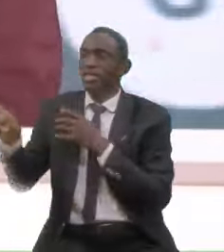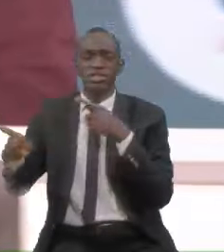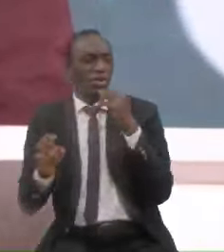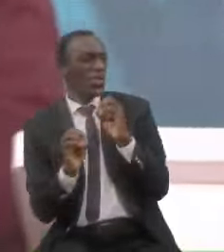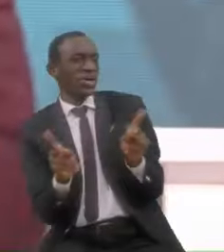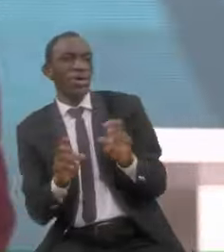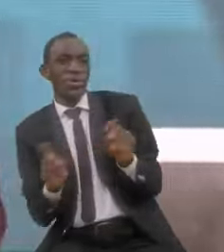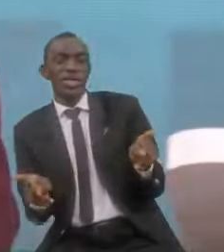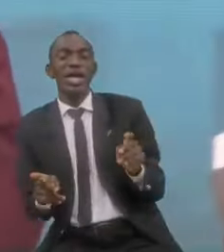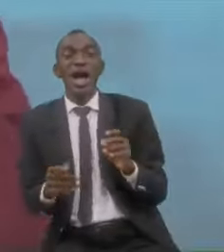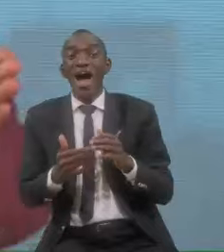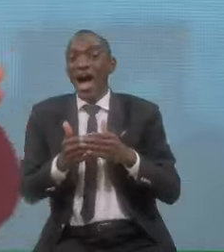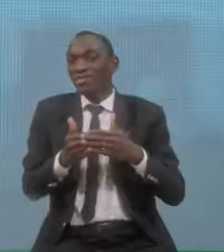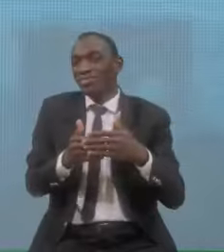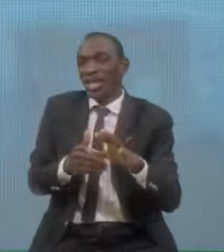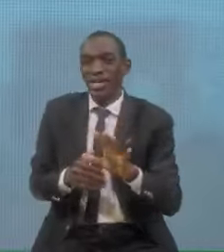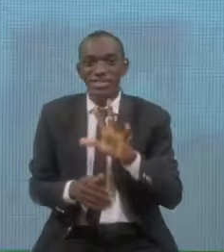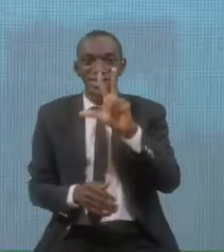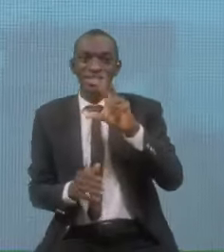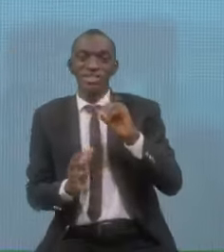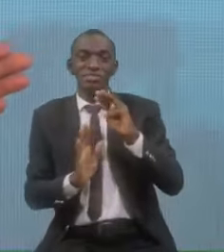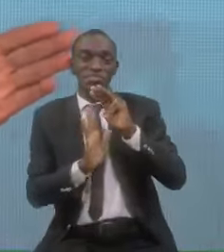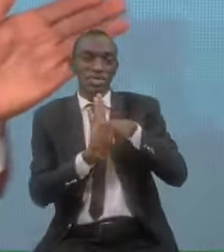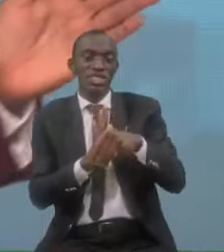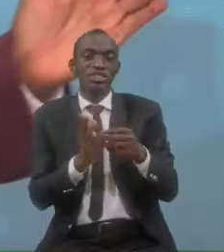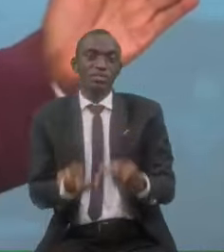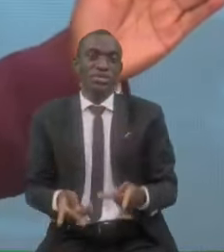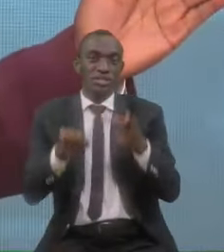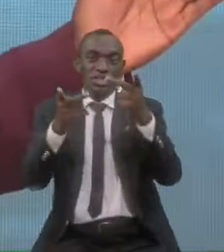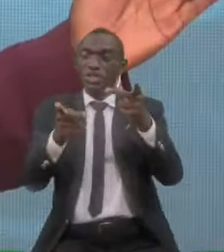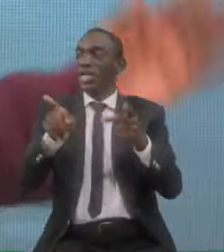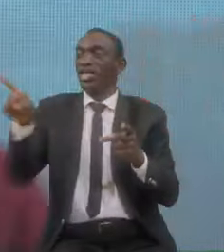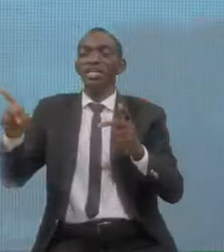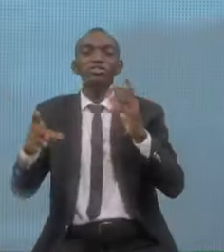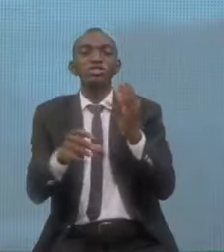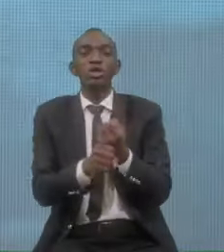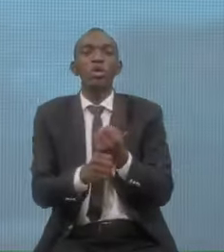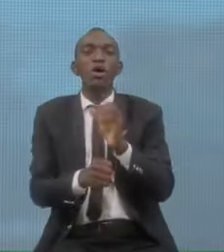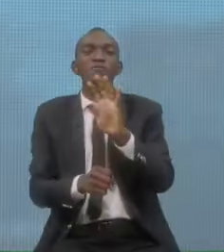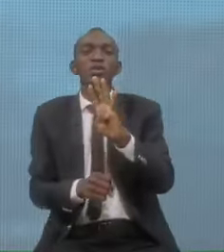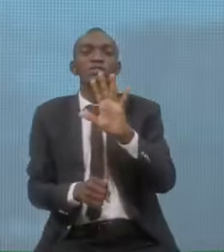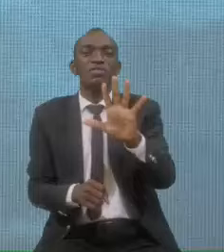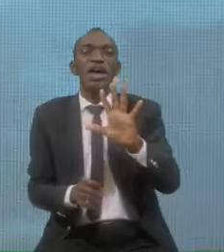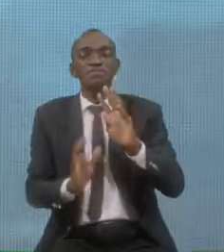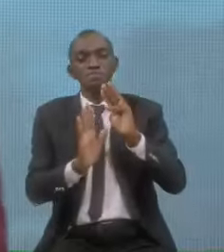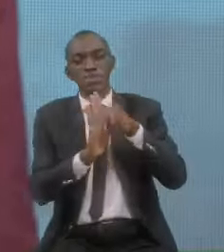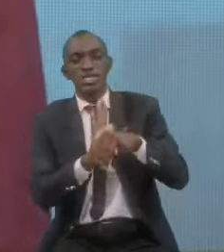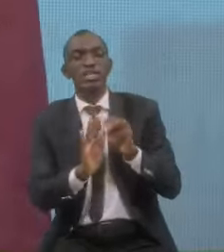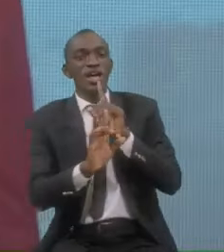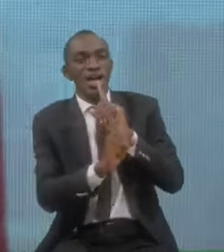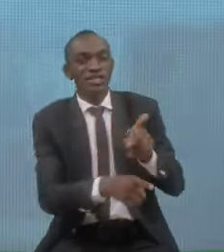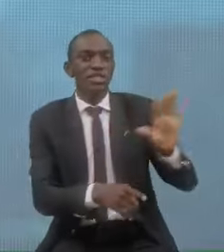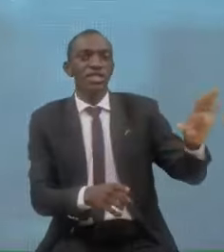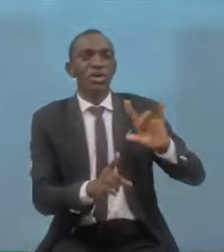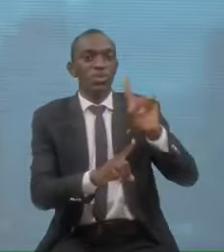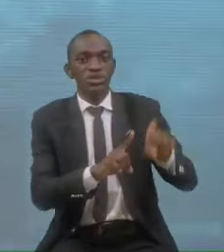my 30 minutes presentation, we took 45 minutes answering questions, and none of